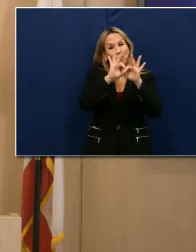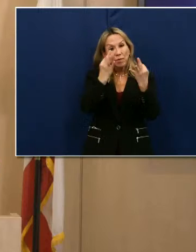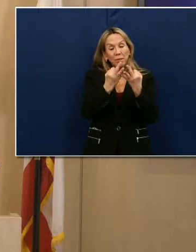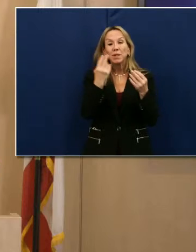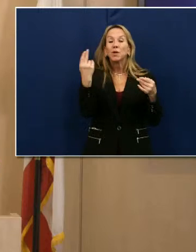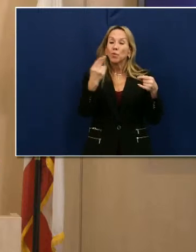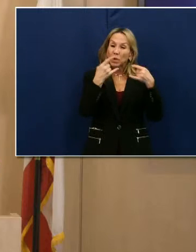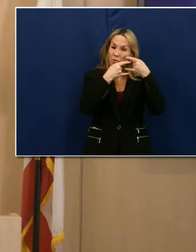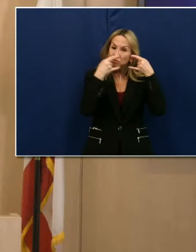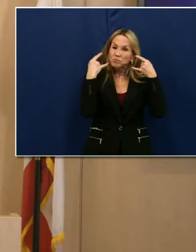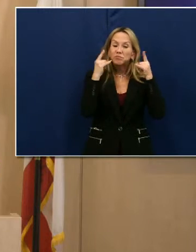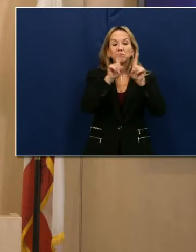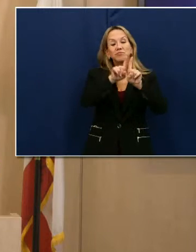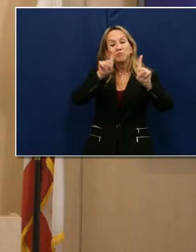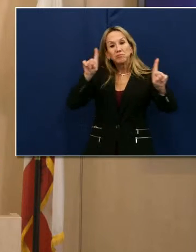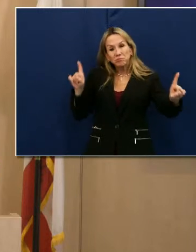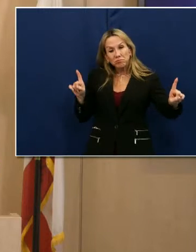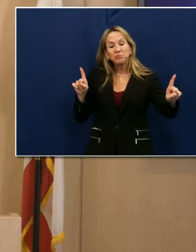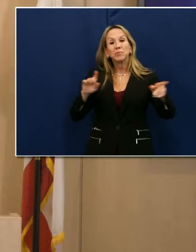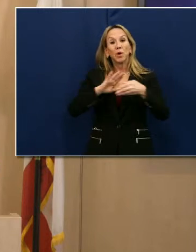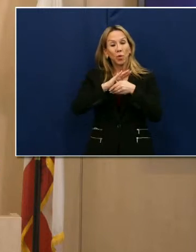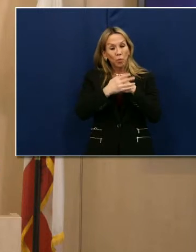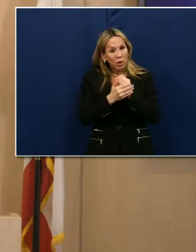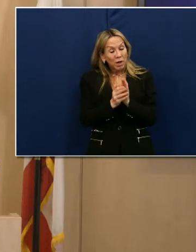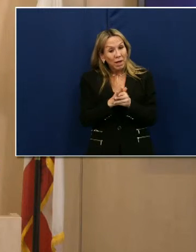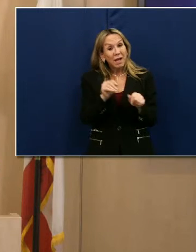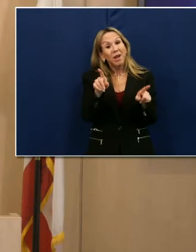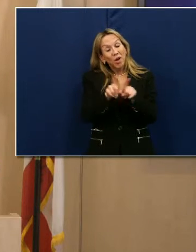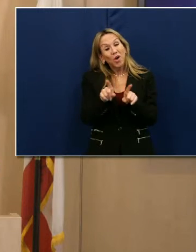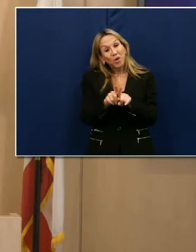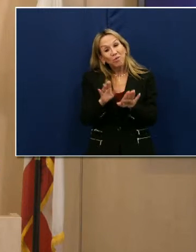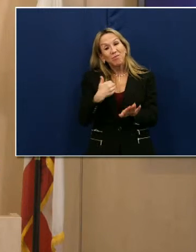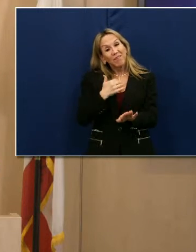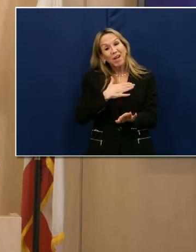that social distance, wash your hands, but also have a happy holiday season.